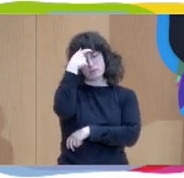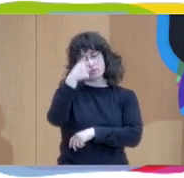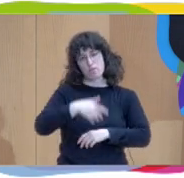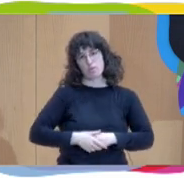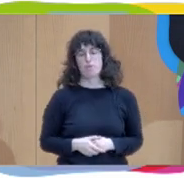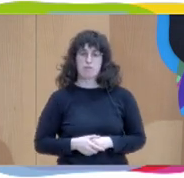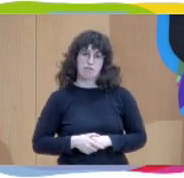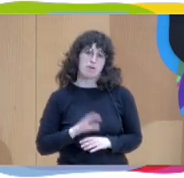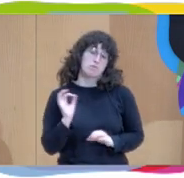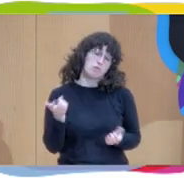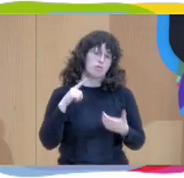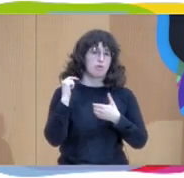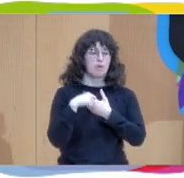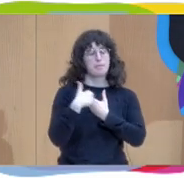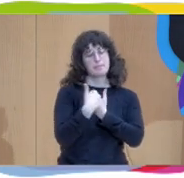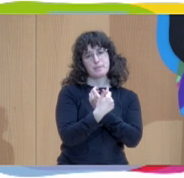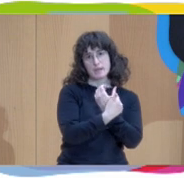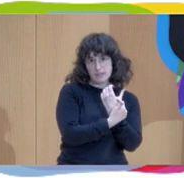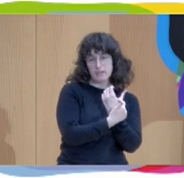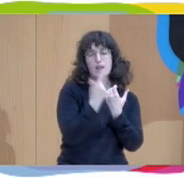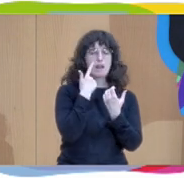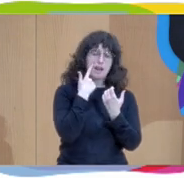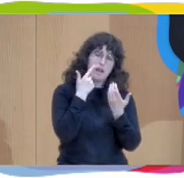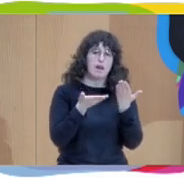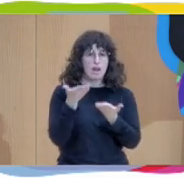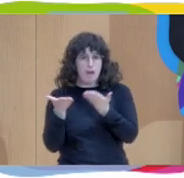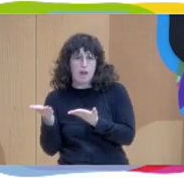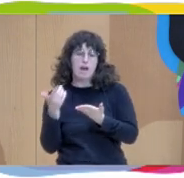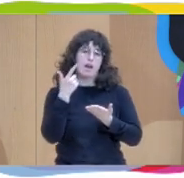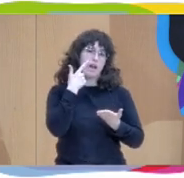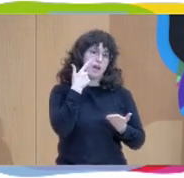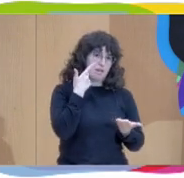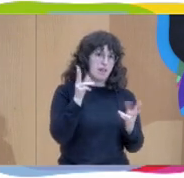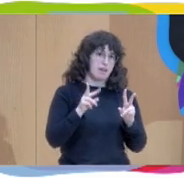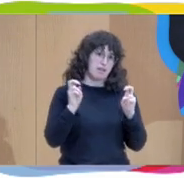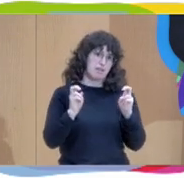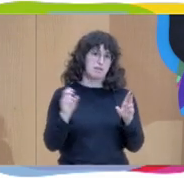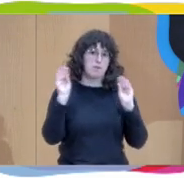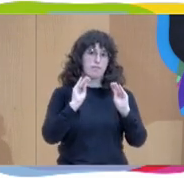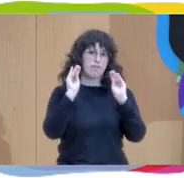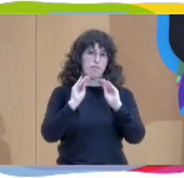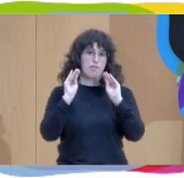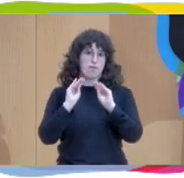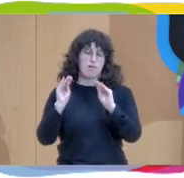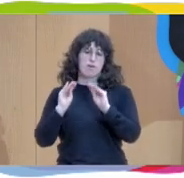trainees. We noticed it right in the beginning of this cooperation,